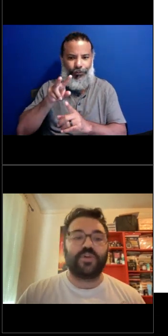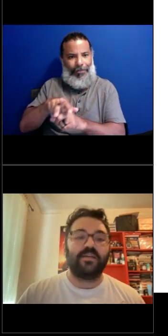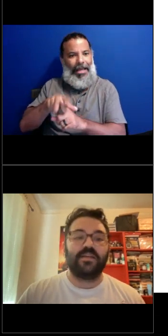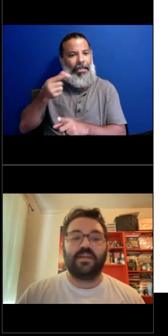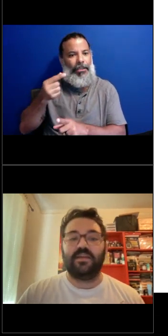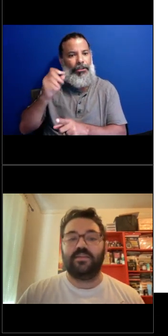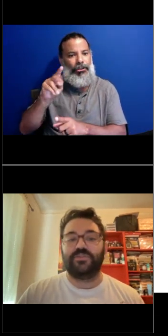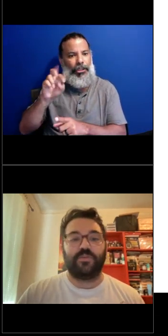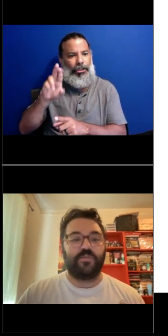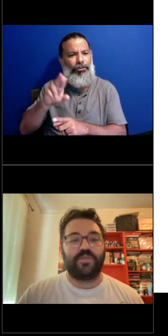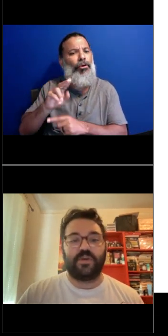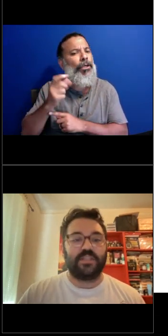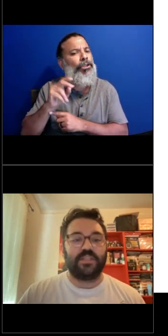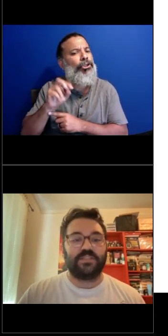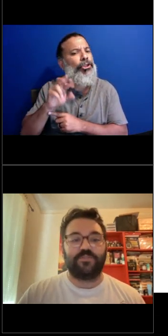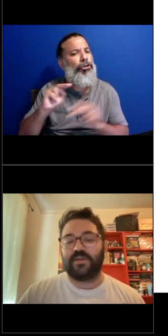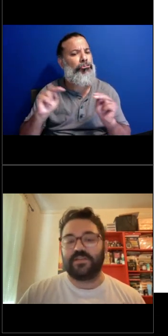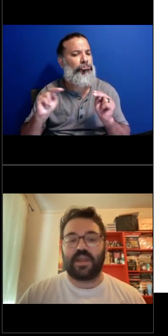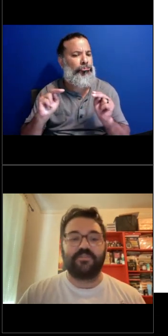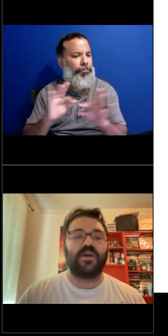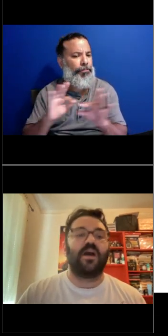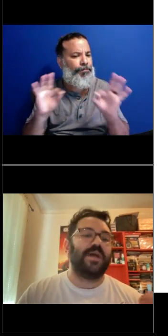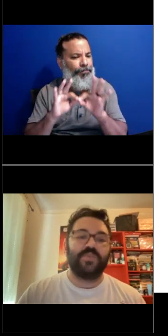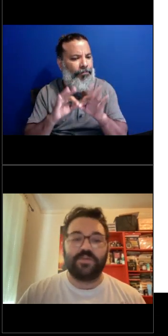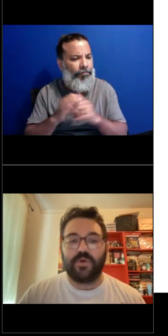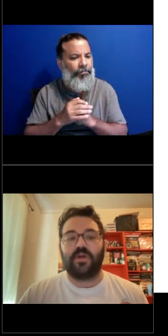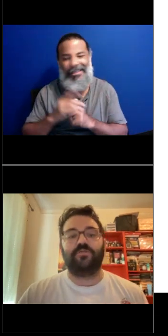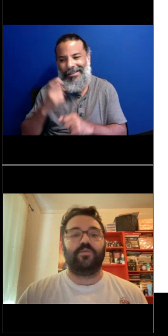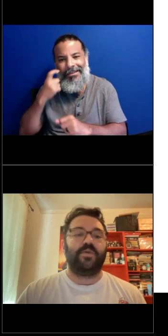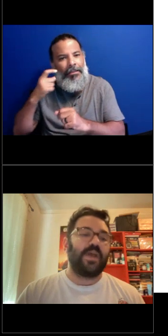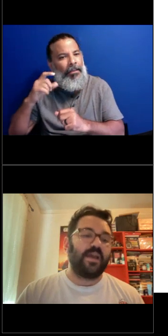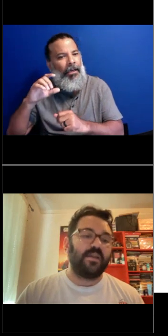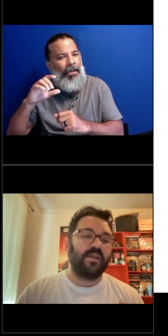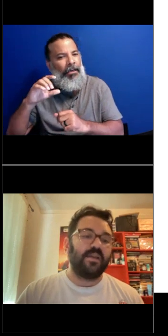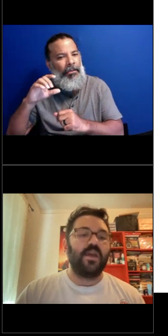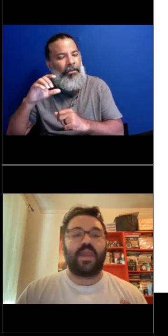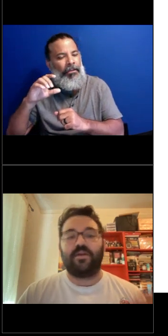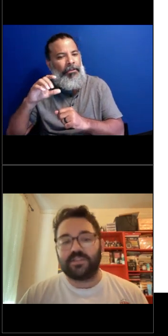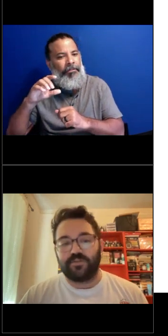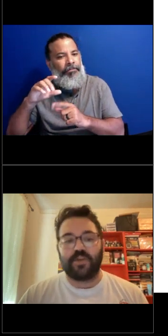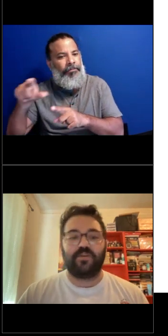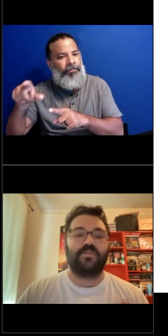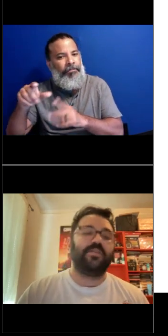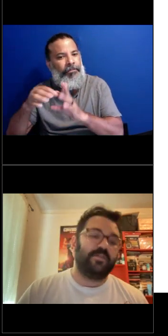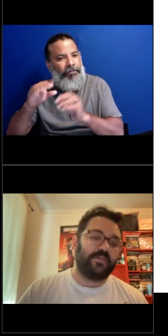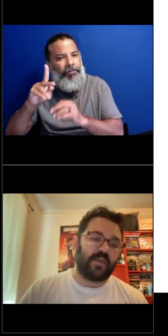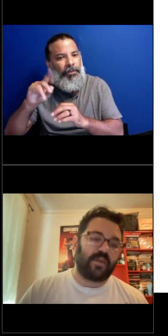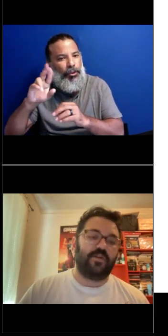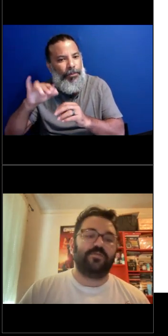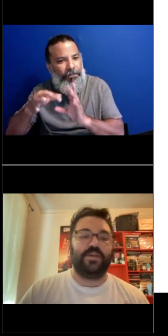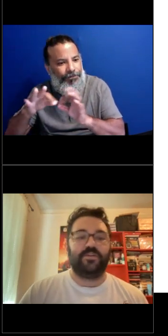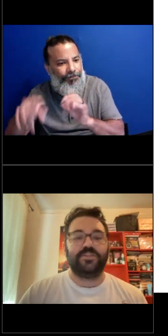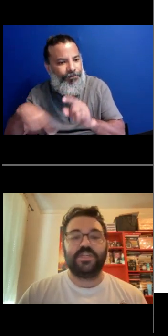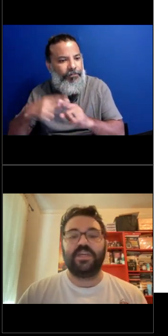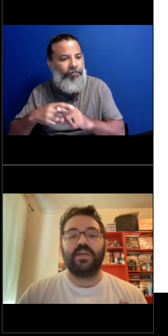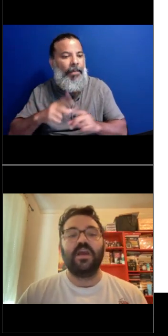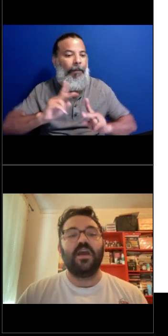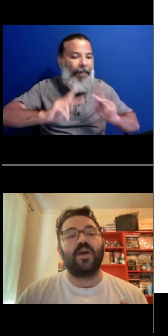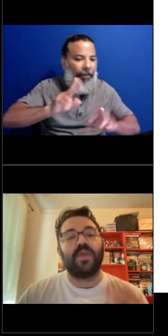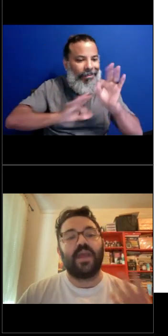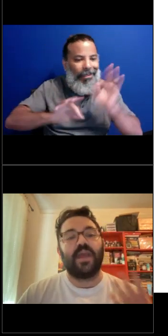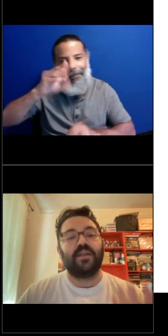gender neutrality, these are some of the kinds of pairs that Evan talked about: people over women and men, parent over mother and father, they over he or